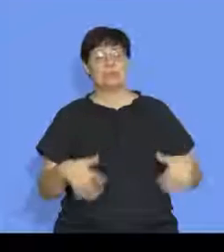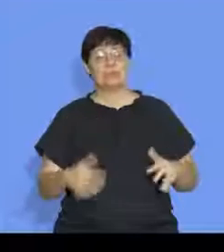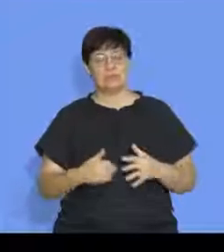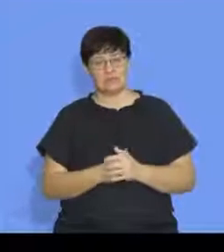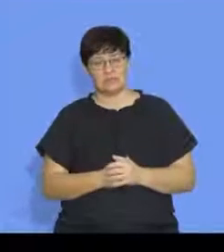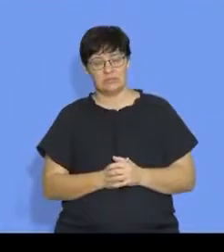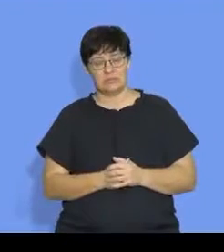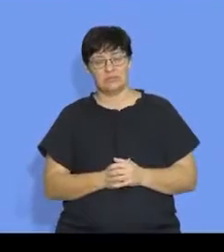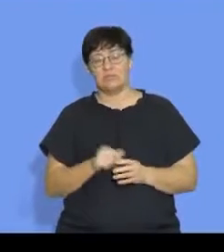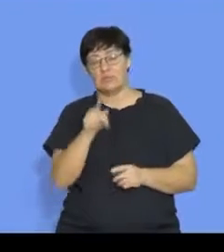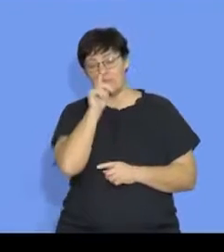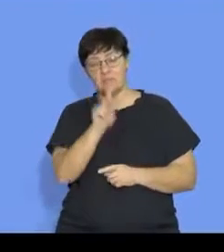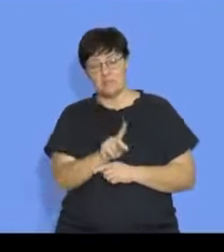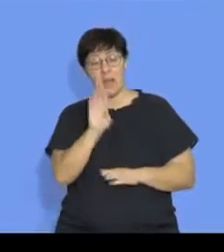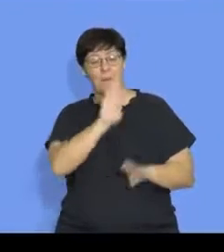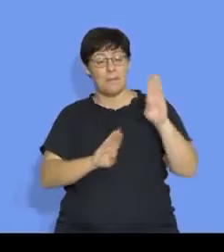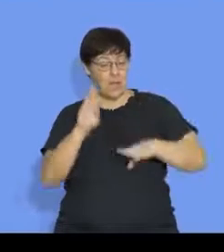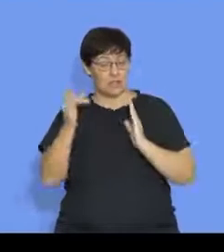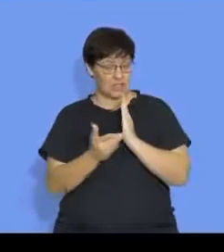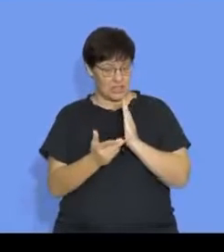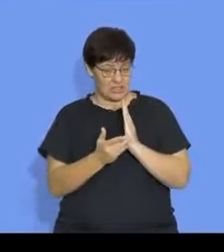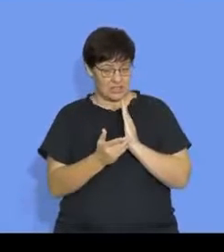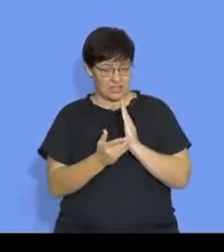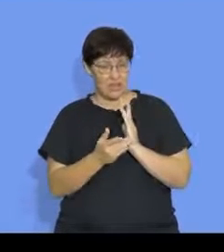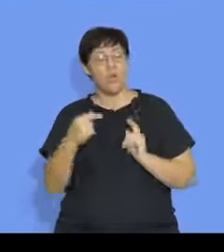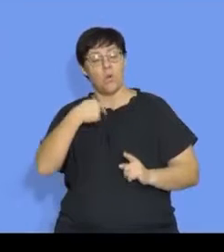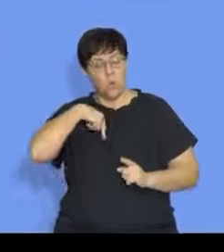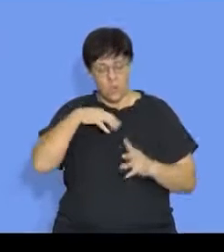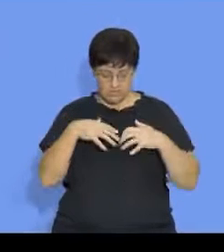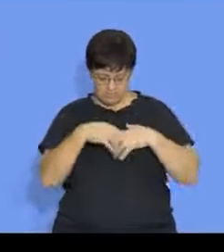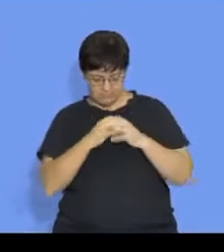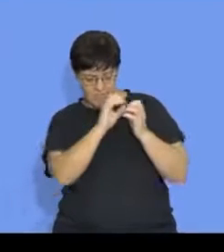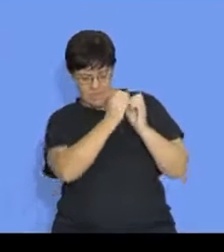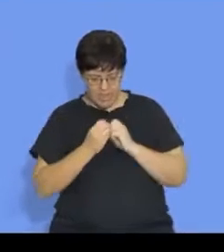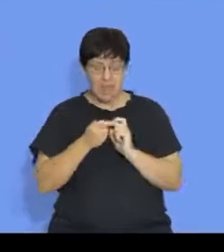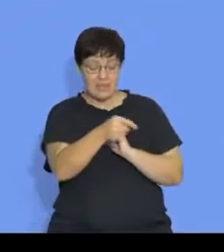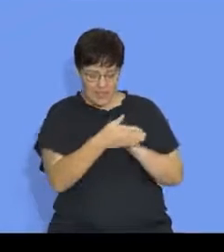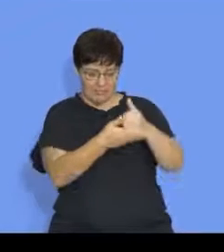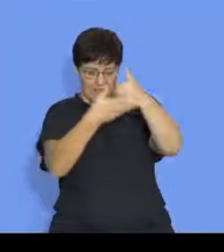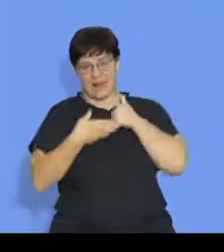And as I said, what is biotechnology? Us making things to help us.